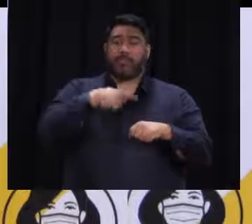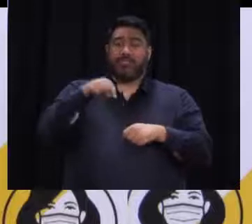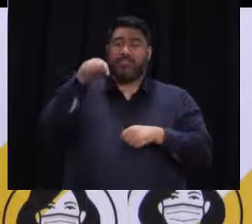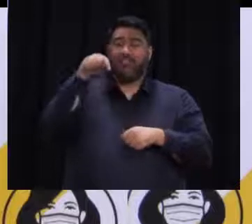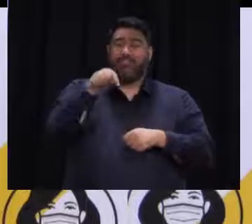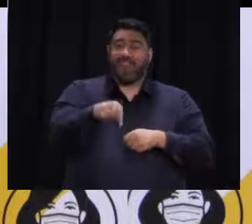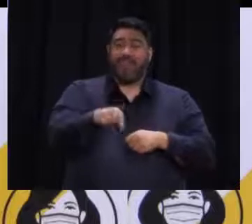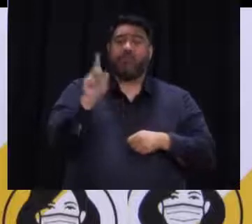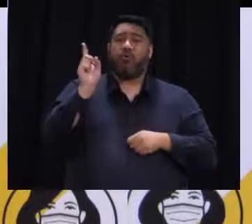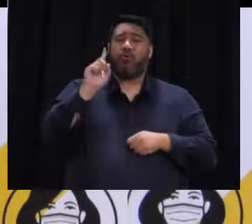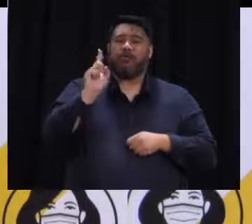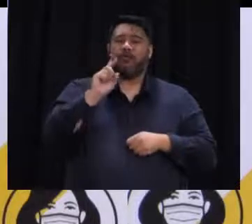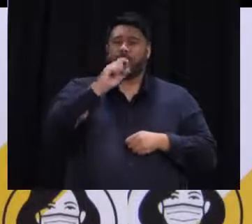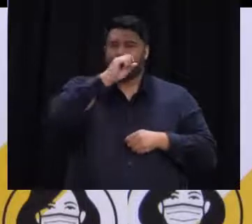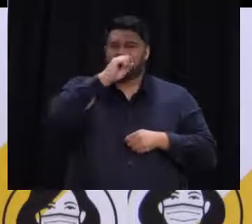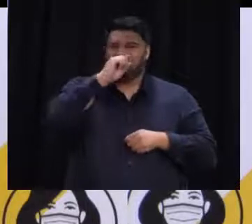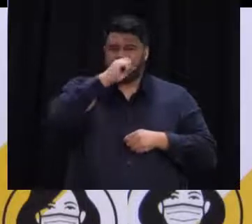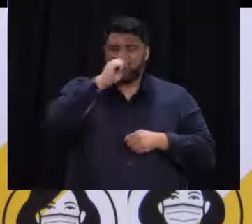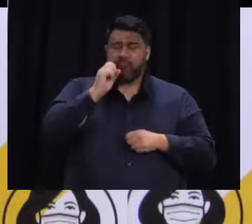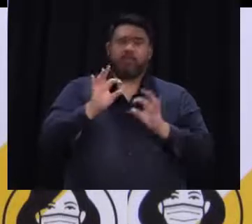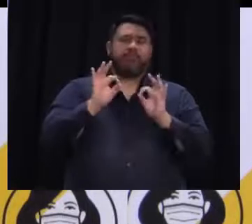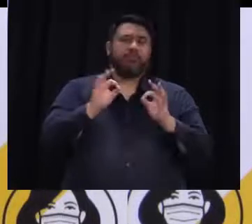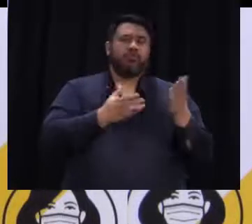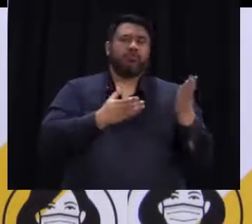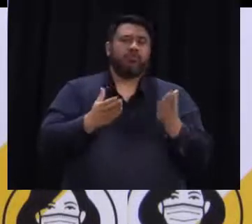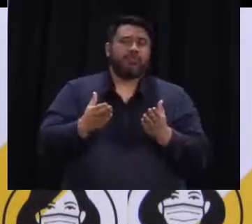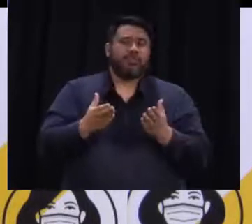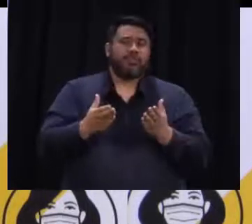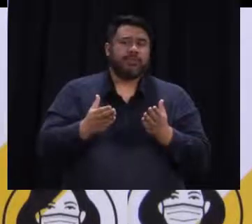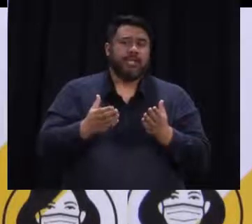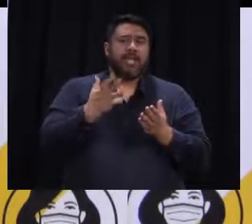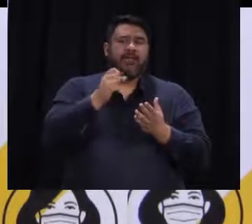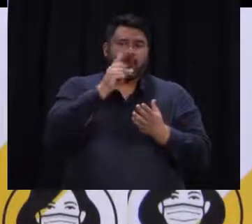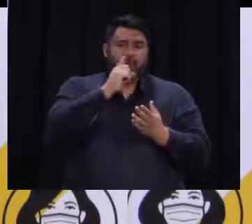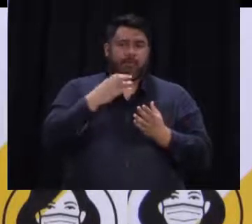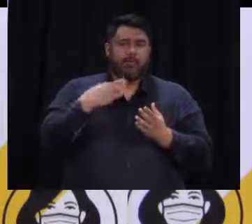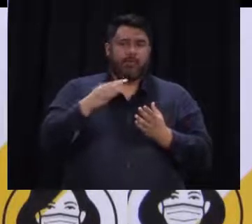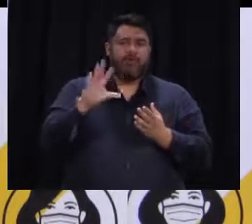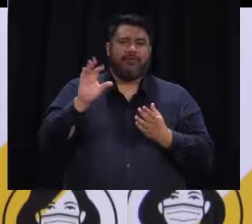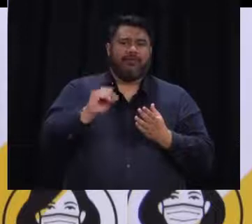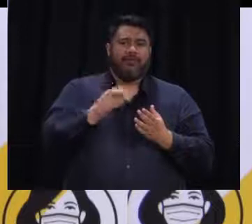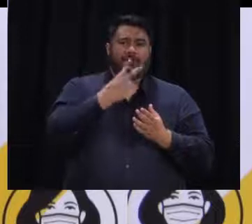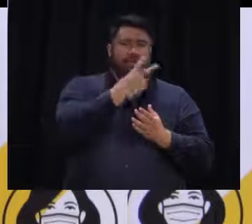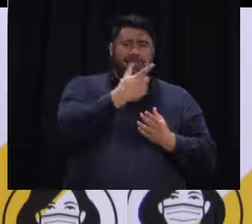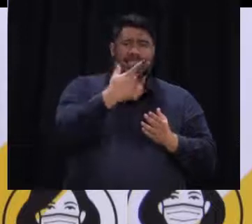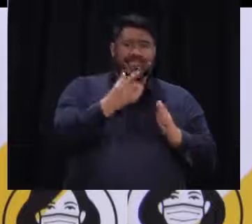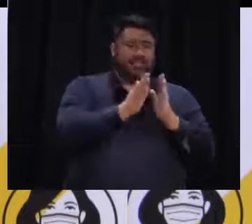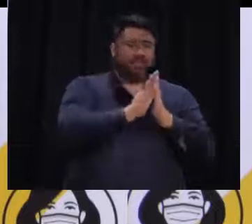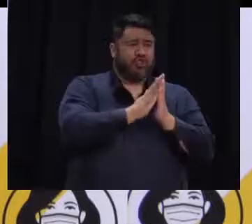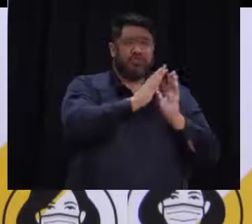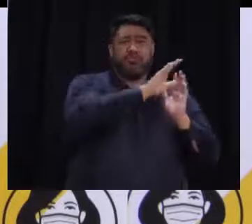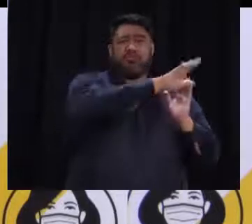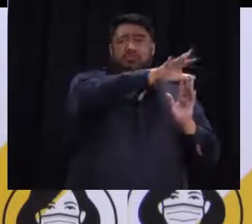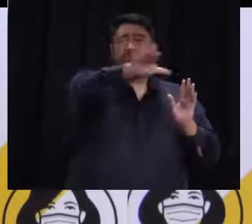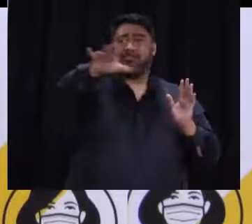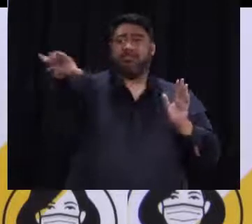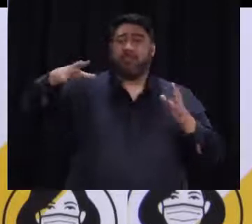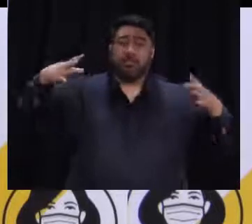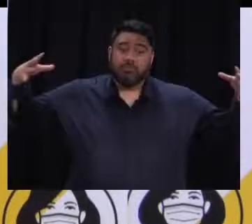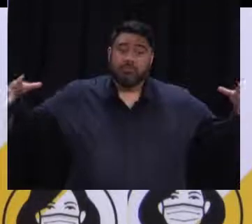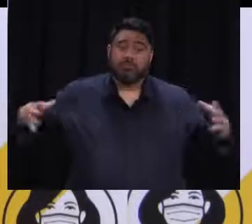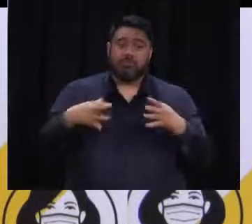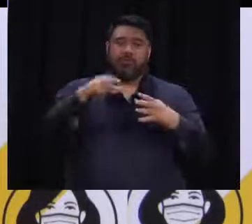assembly of the assemblies. So there were, I think, 27 different church groups who met for that